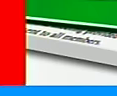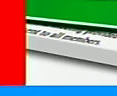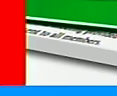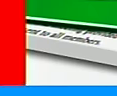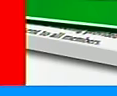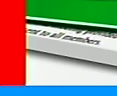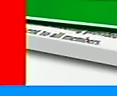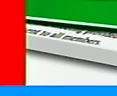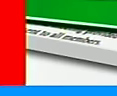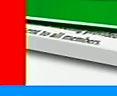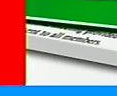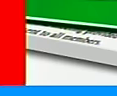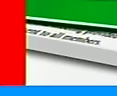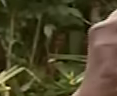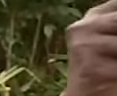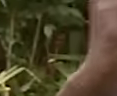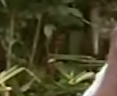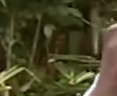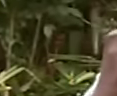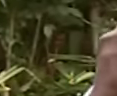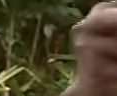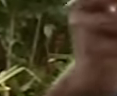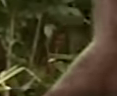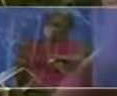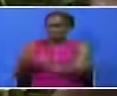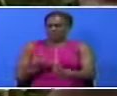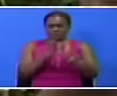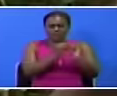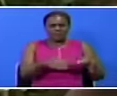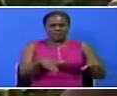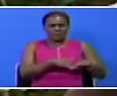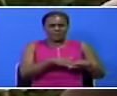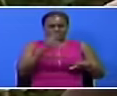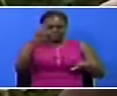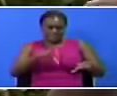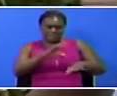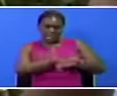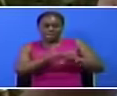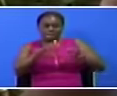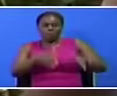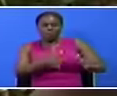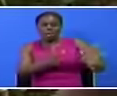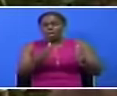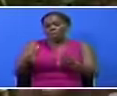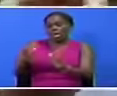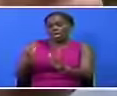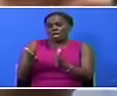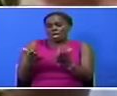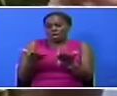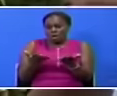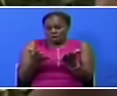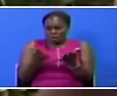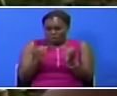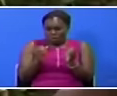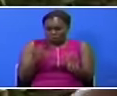largest party in the respective house. Independent members have to find a way of orienting